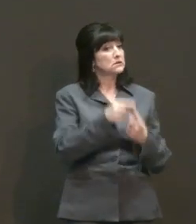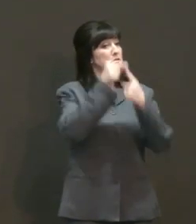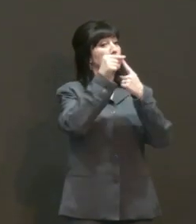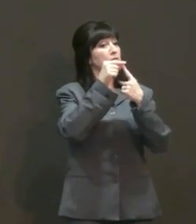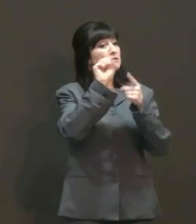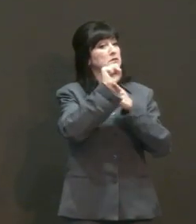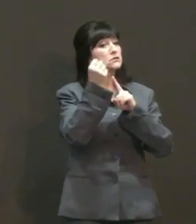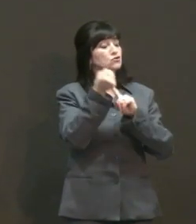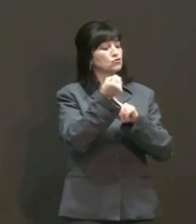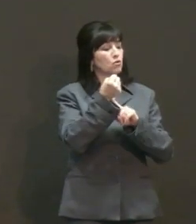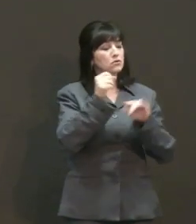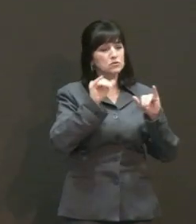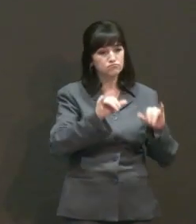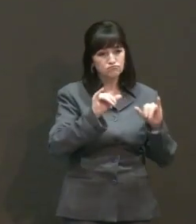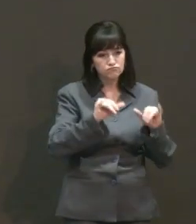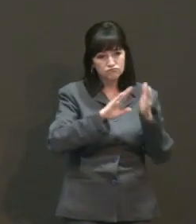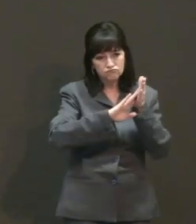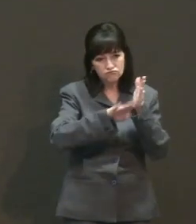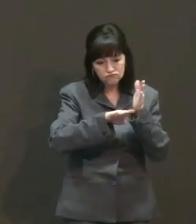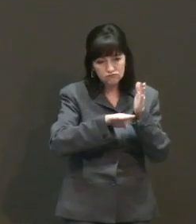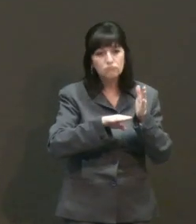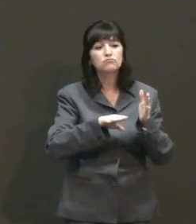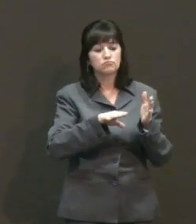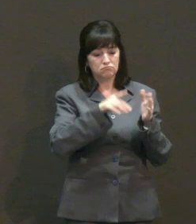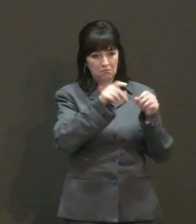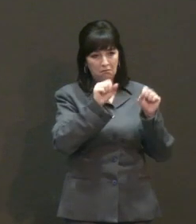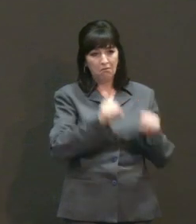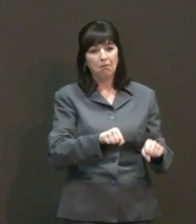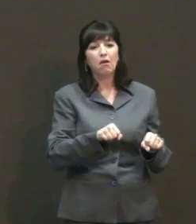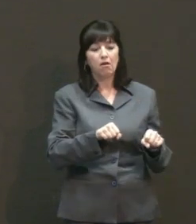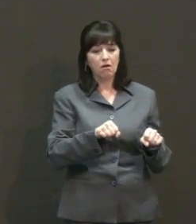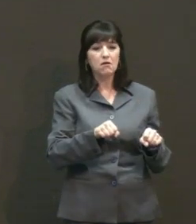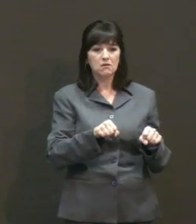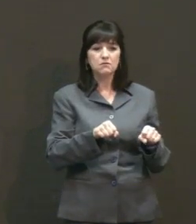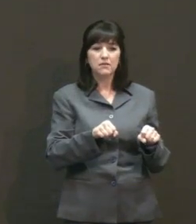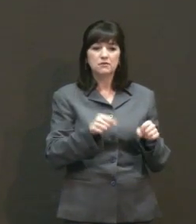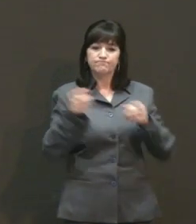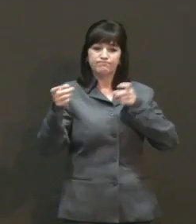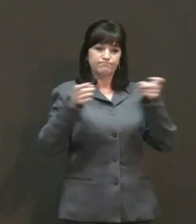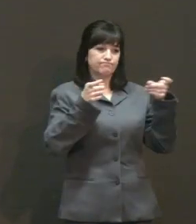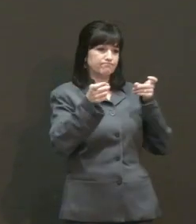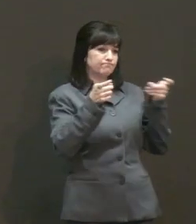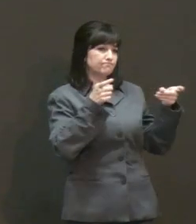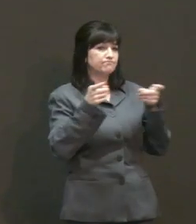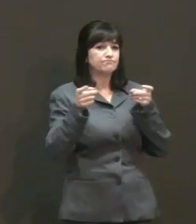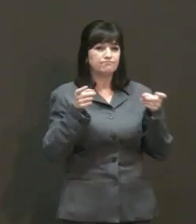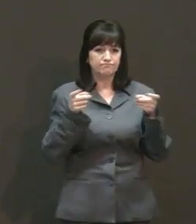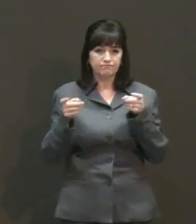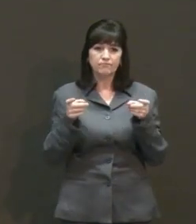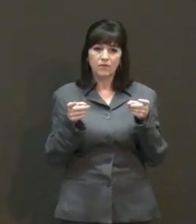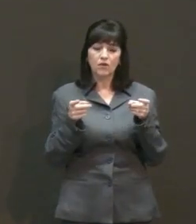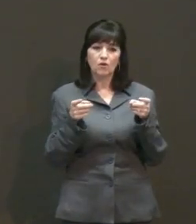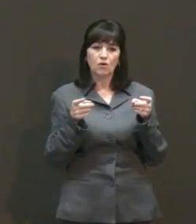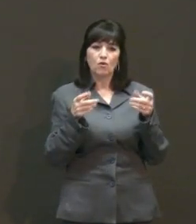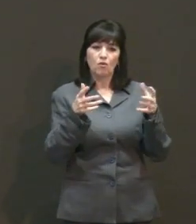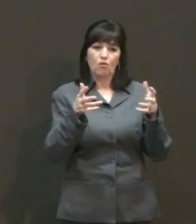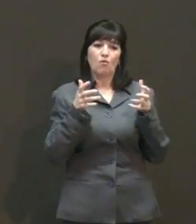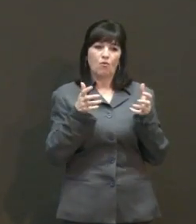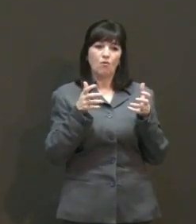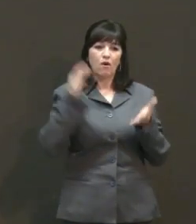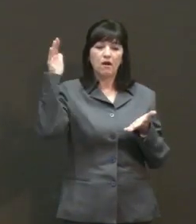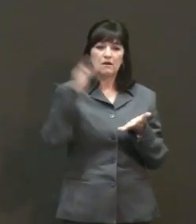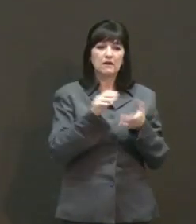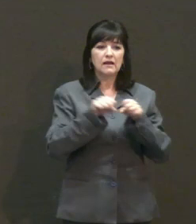working through that. It also provided guidance with respect to the appropriate measures that need to be taken